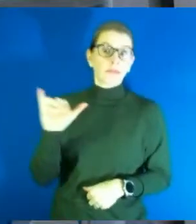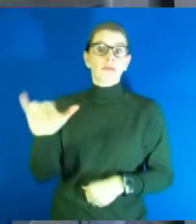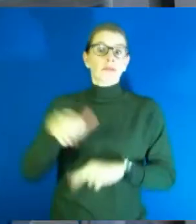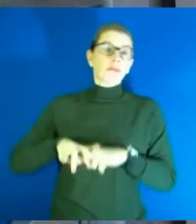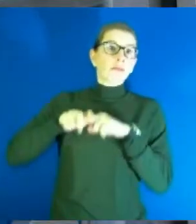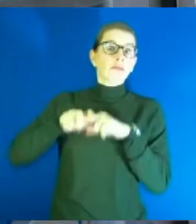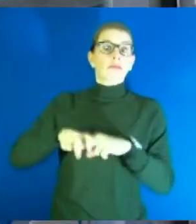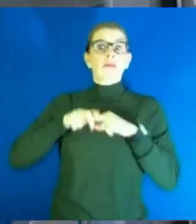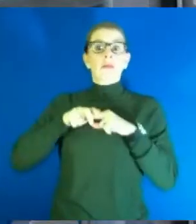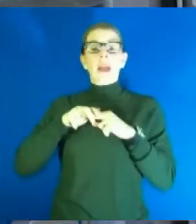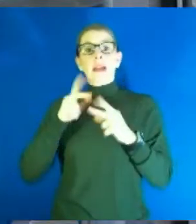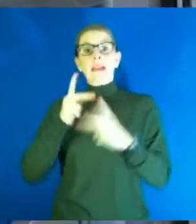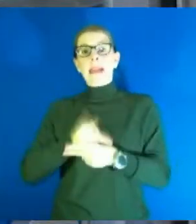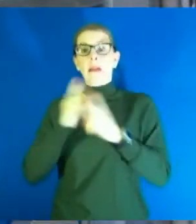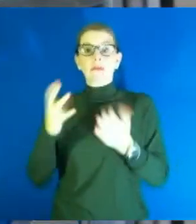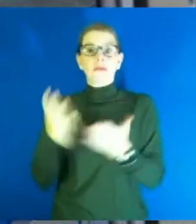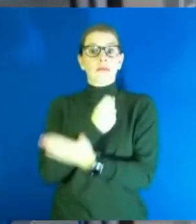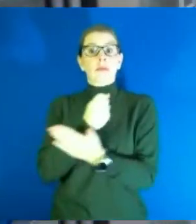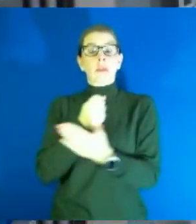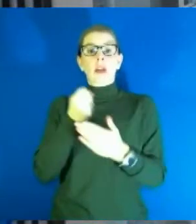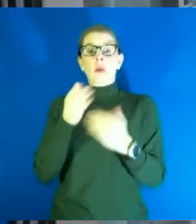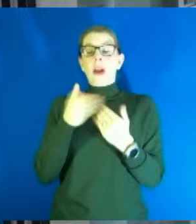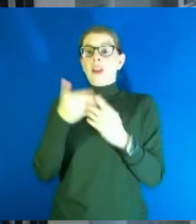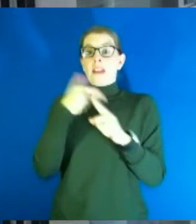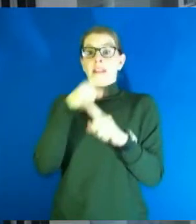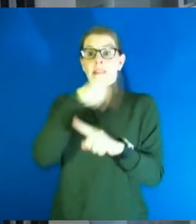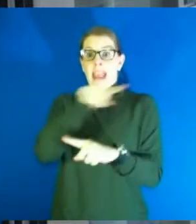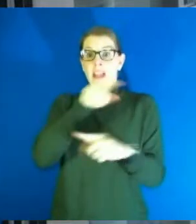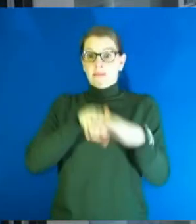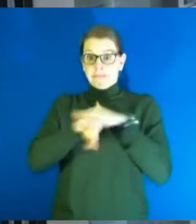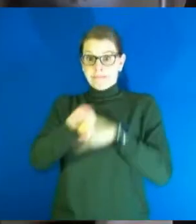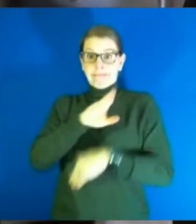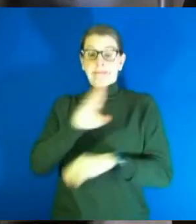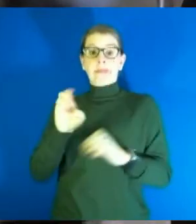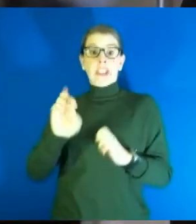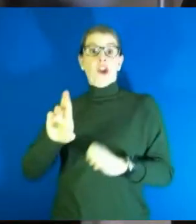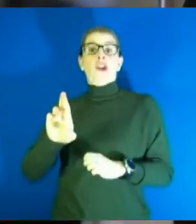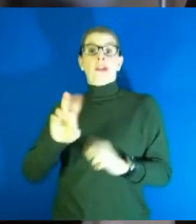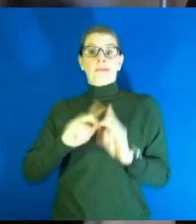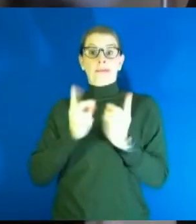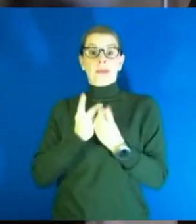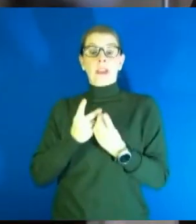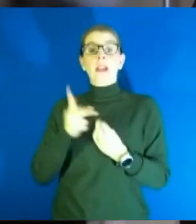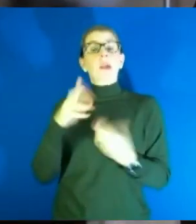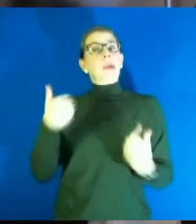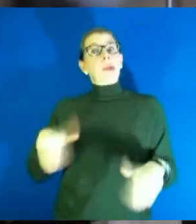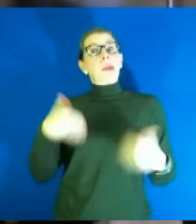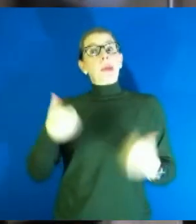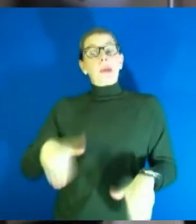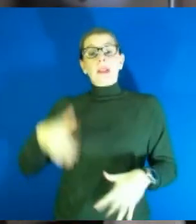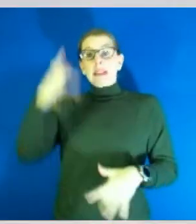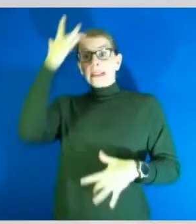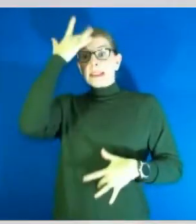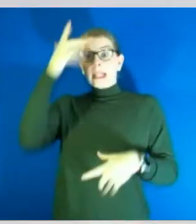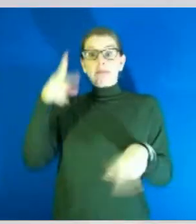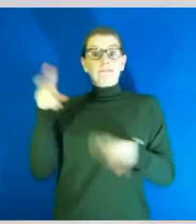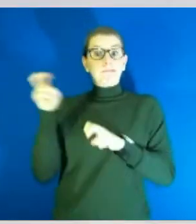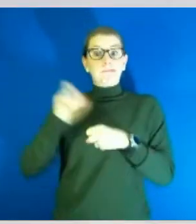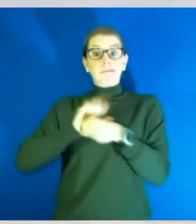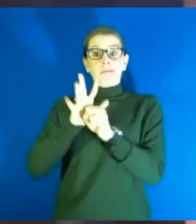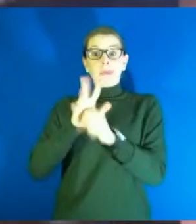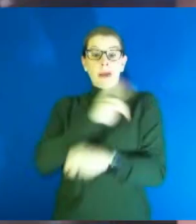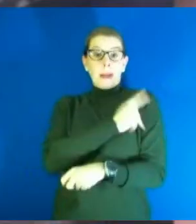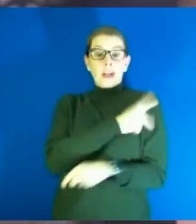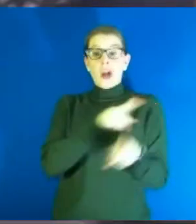need as they arrive at the emergency department. Yeah, we're seeing very sick COVID patients, but also very